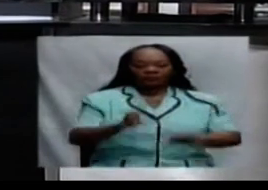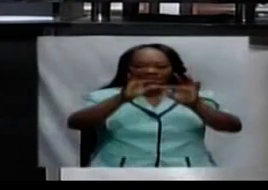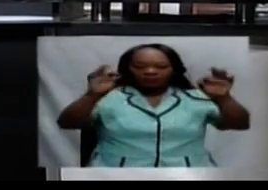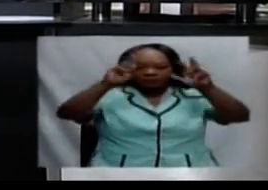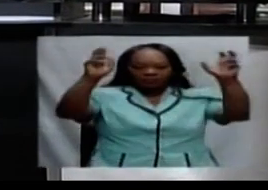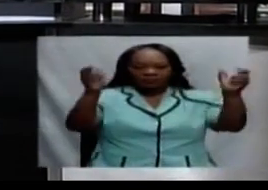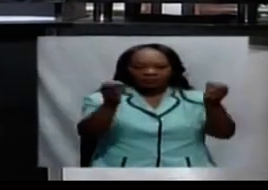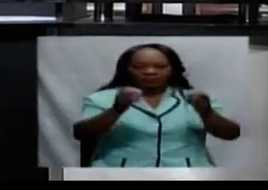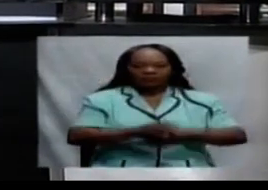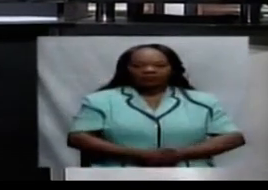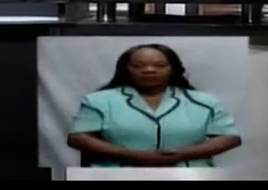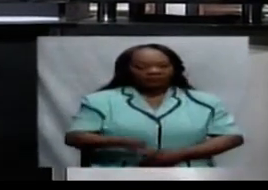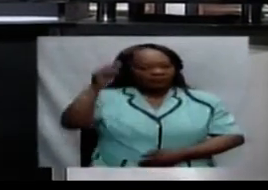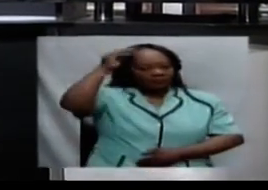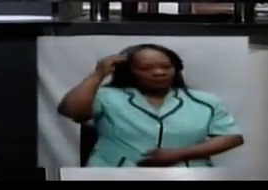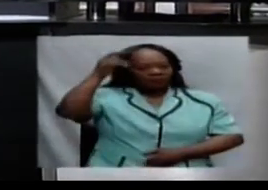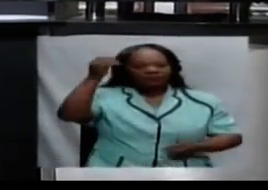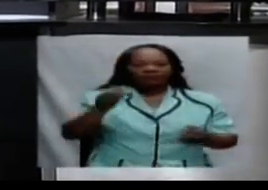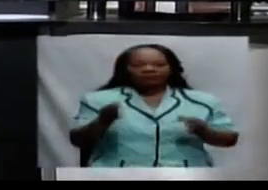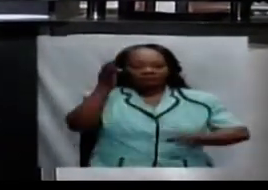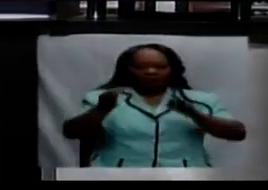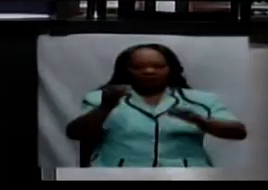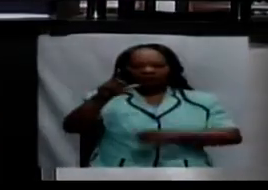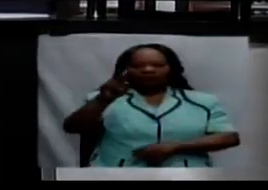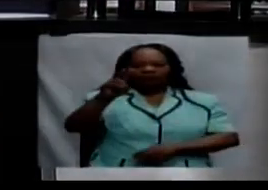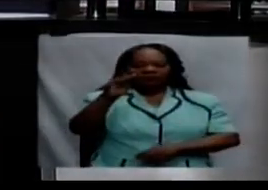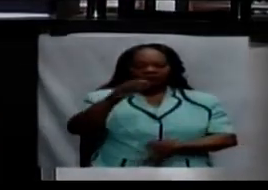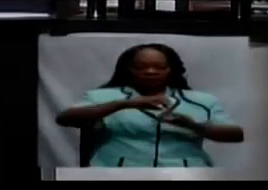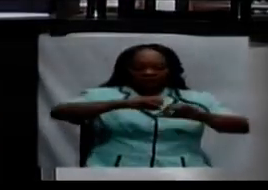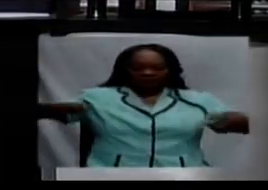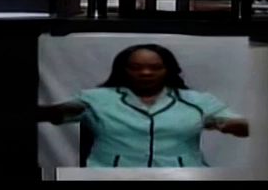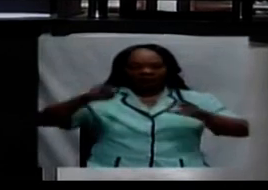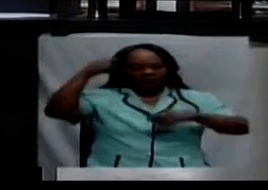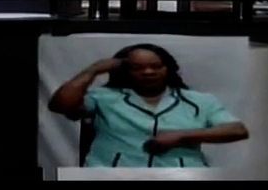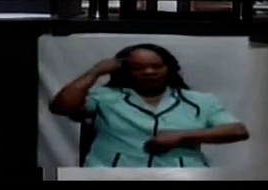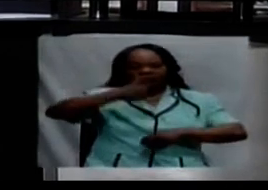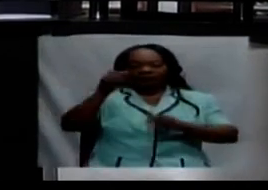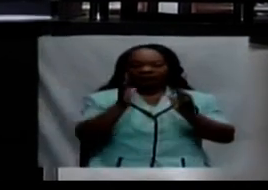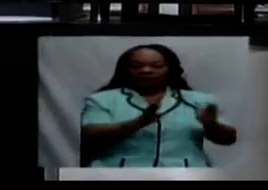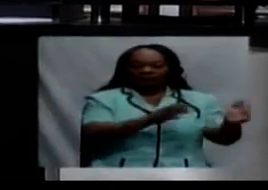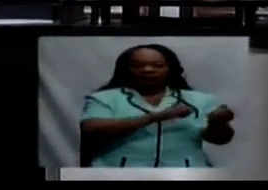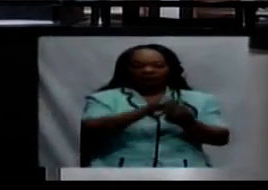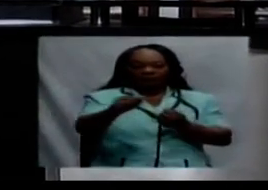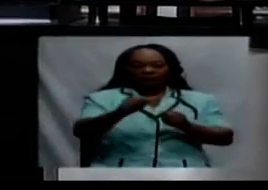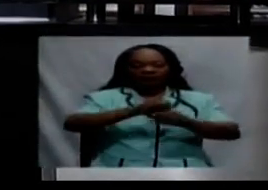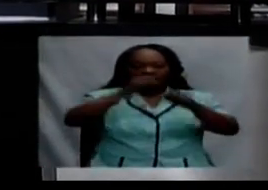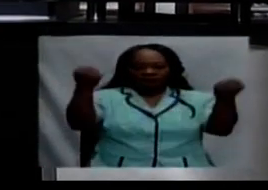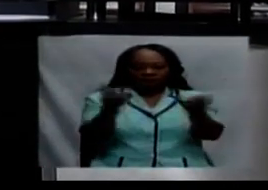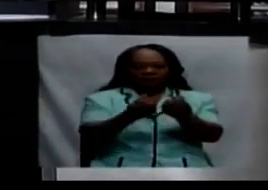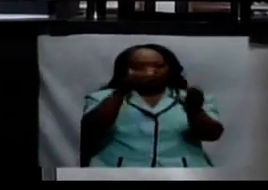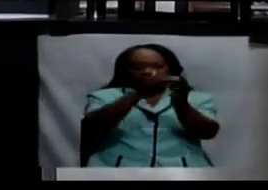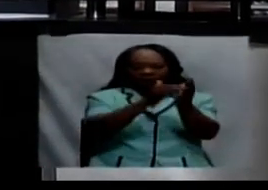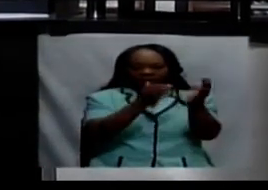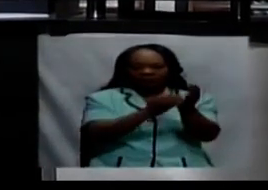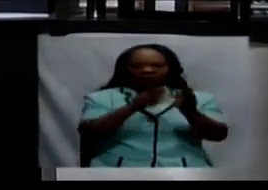the news. Minister of Justice Given Lubinda disassociates the government from any plans to pass the Law Societies Bill,